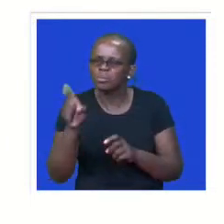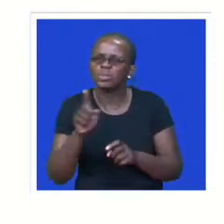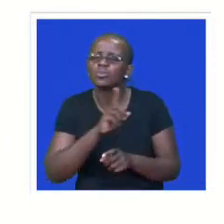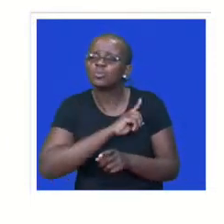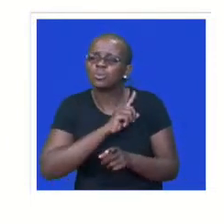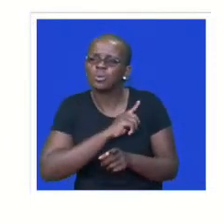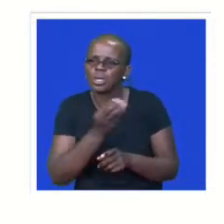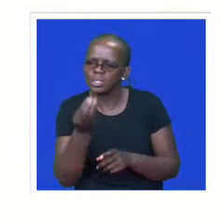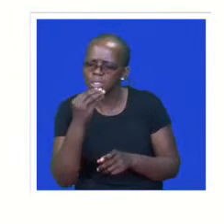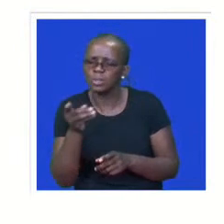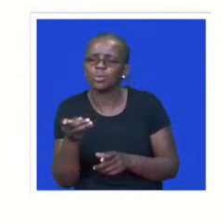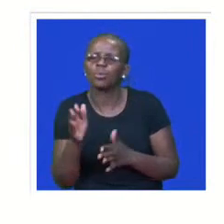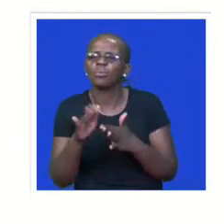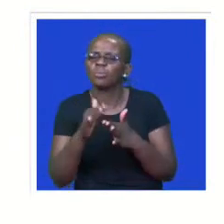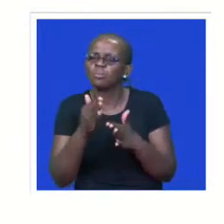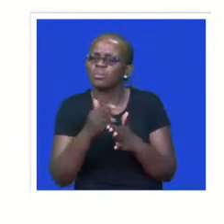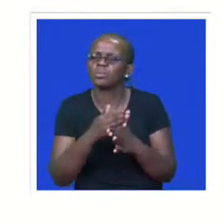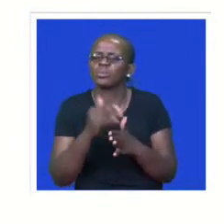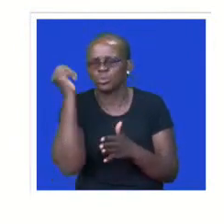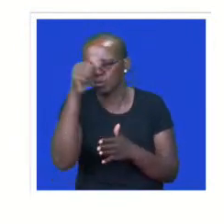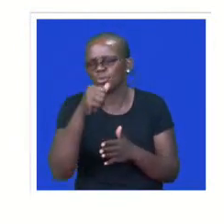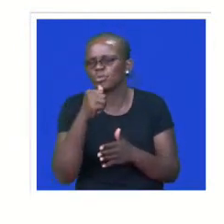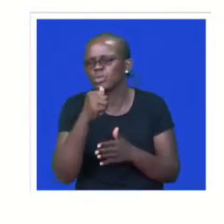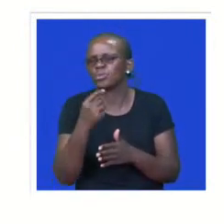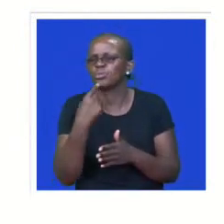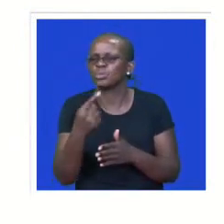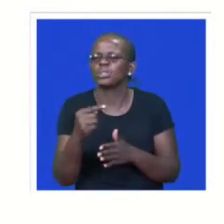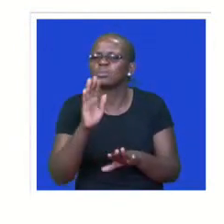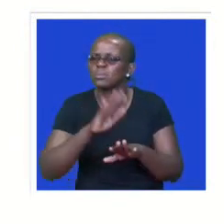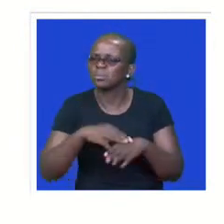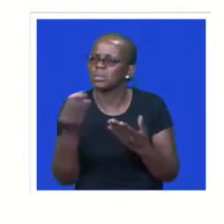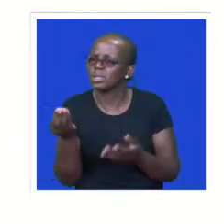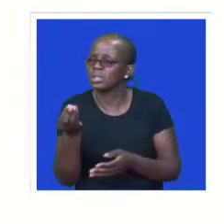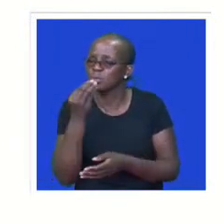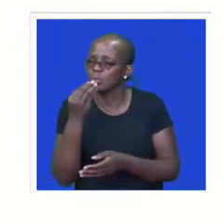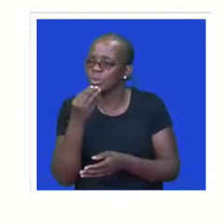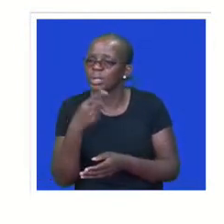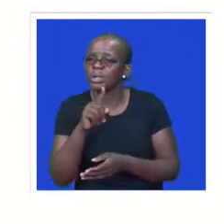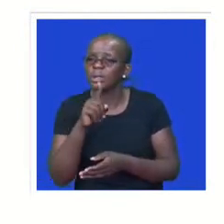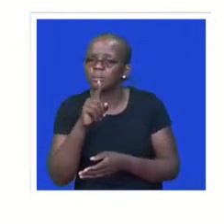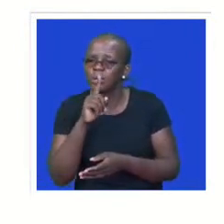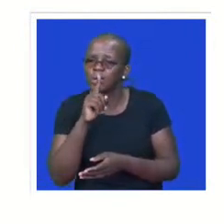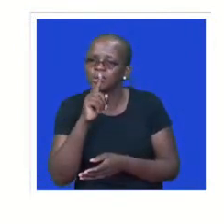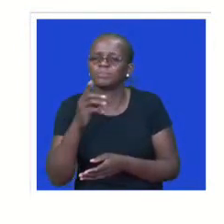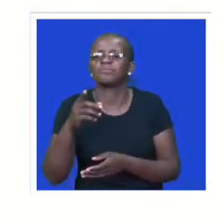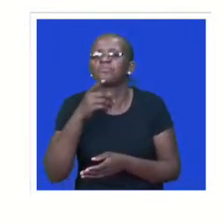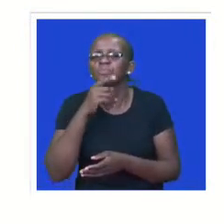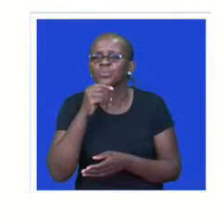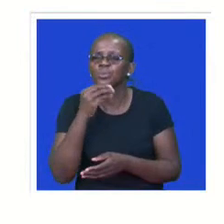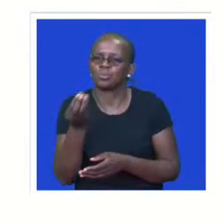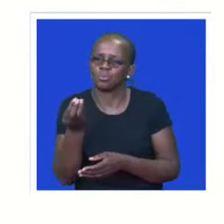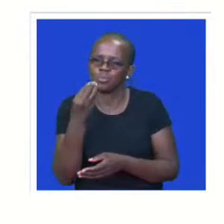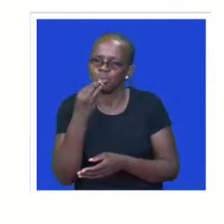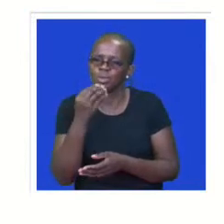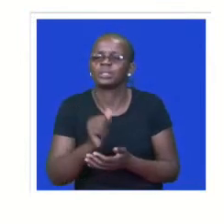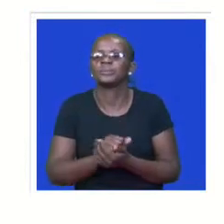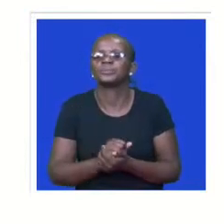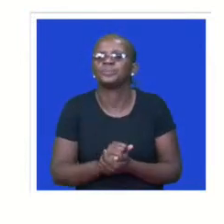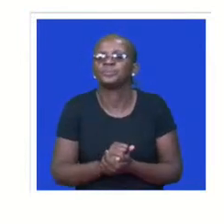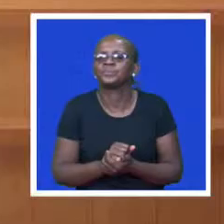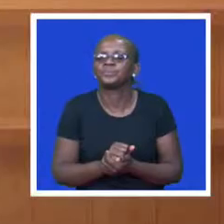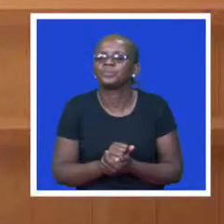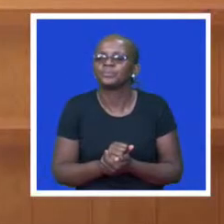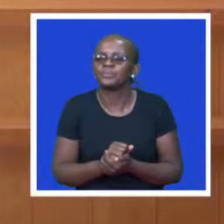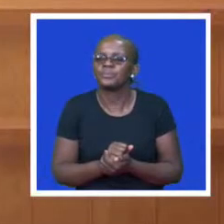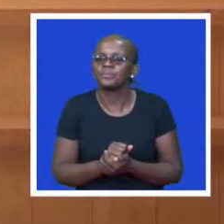shows that he is easily deceived and naive. We can also say he is irresponsible and cowardly. After